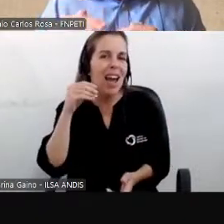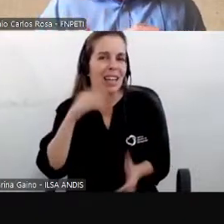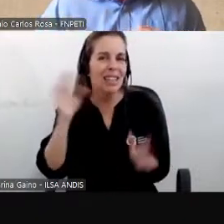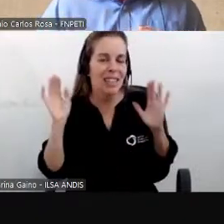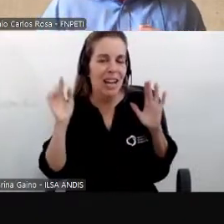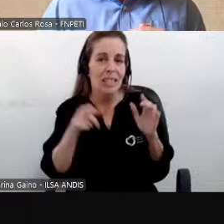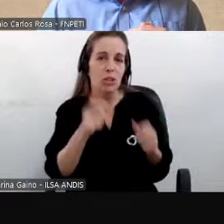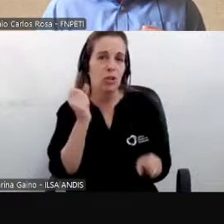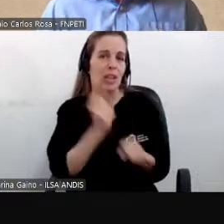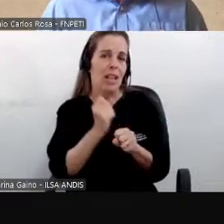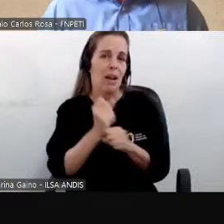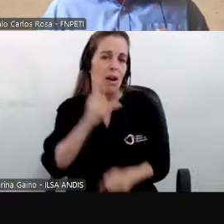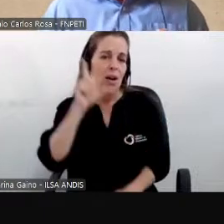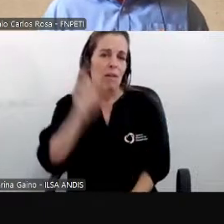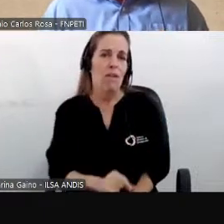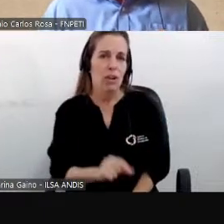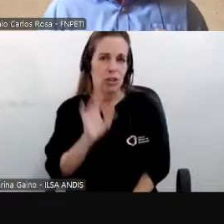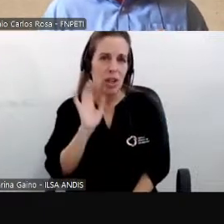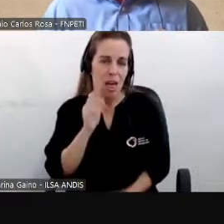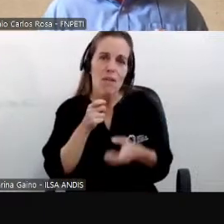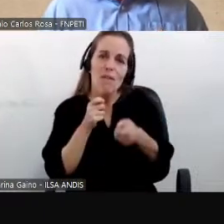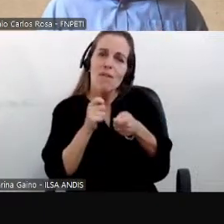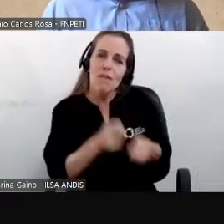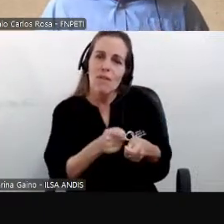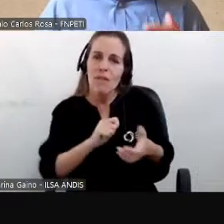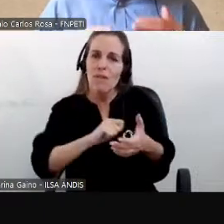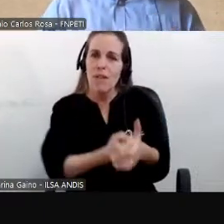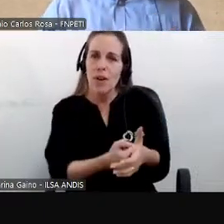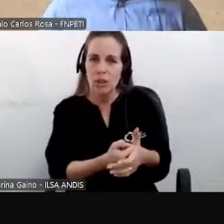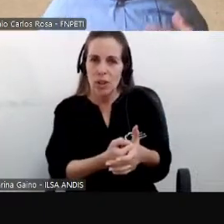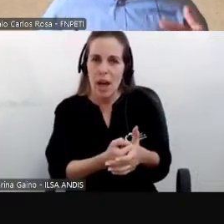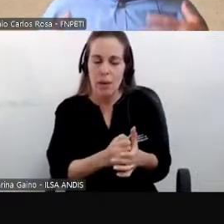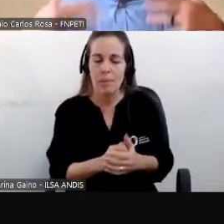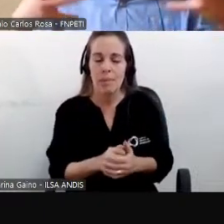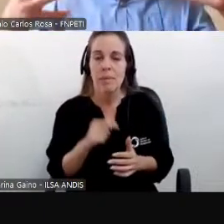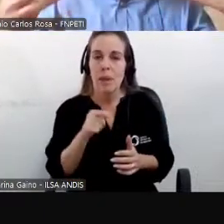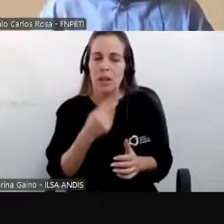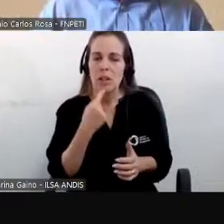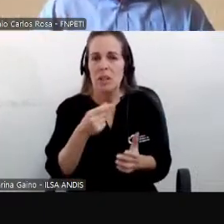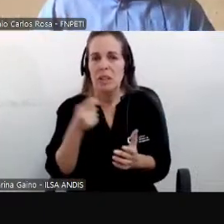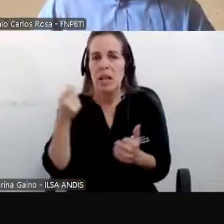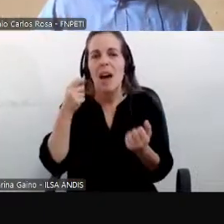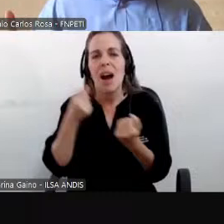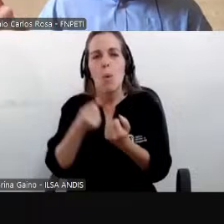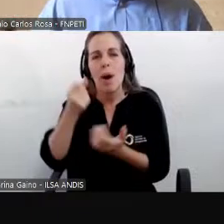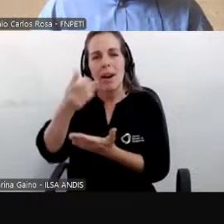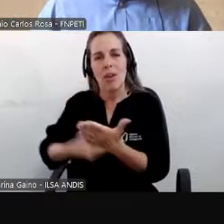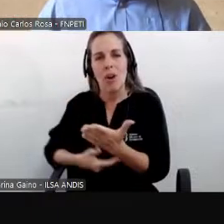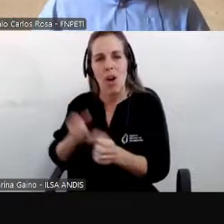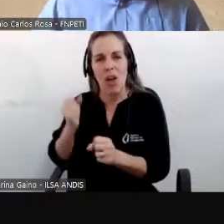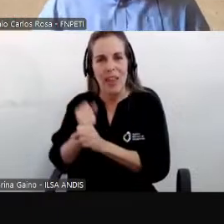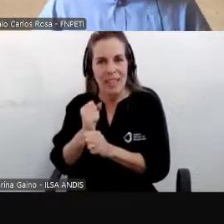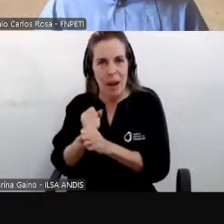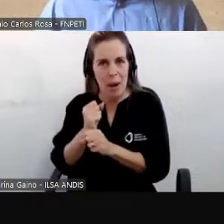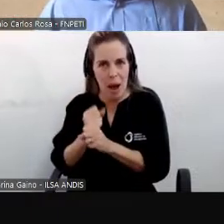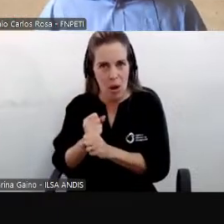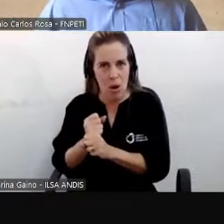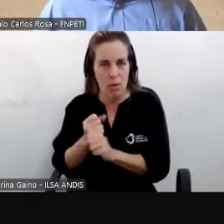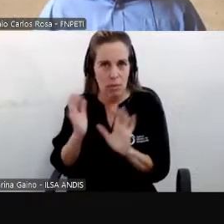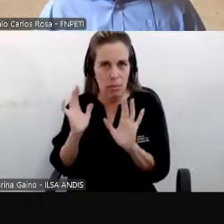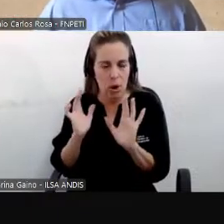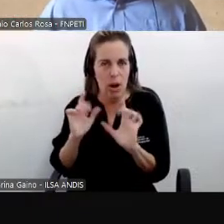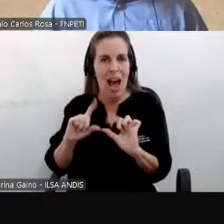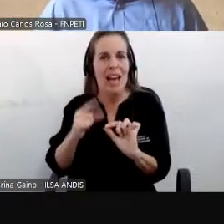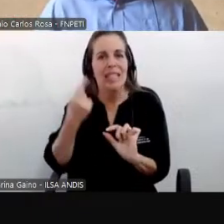something random. Those indicators of forced labor that try to attempt to describe within